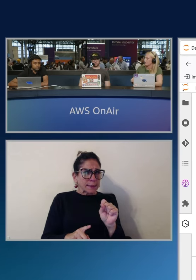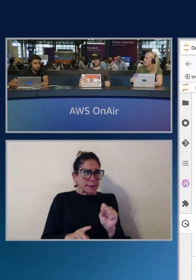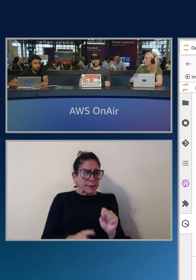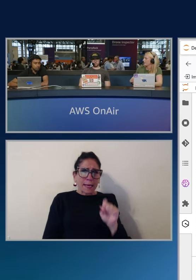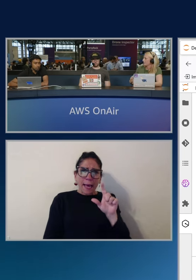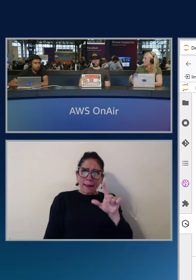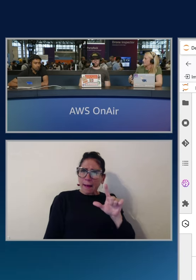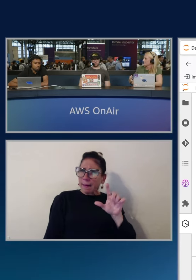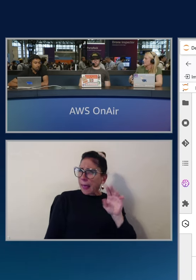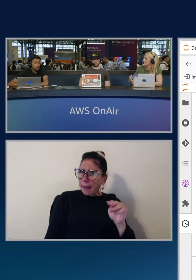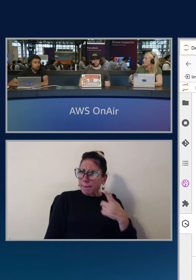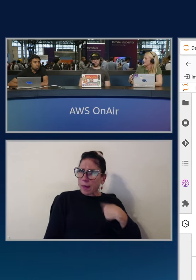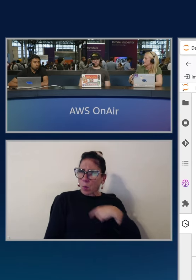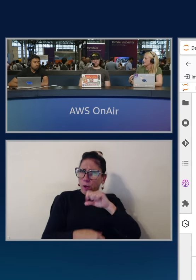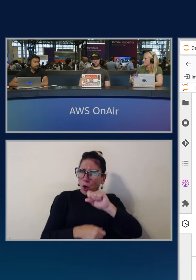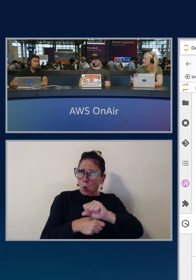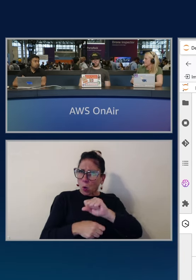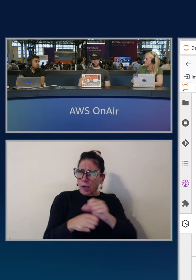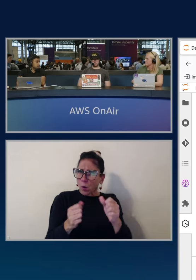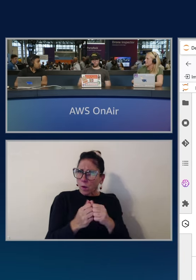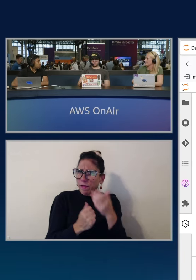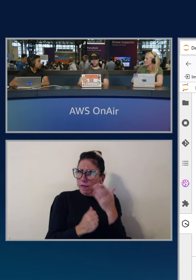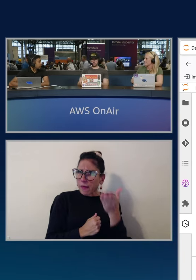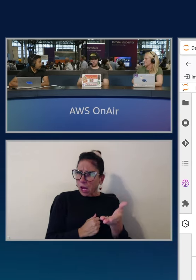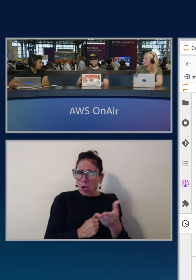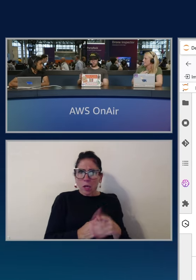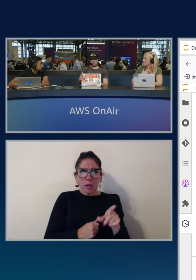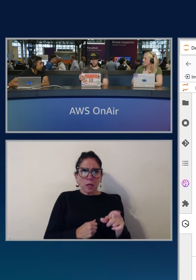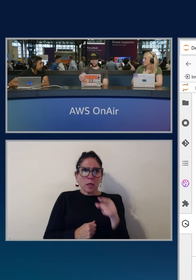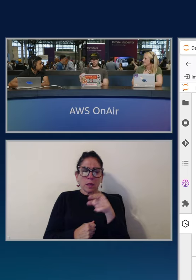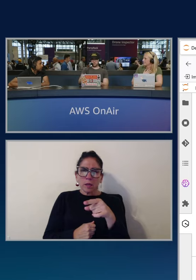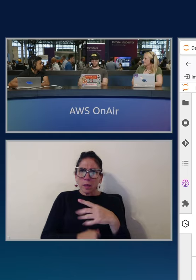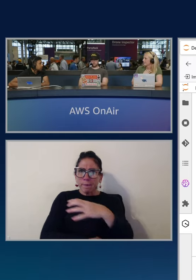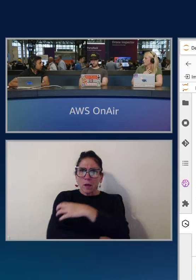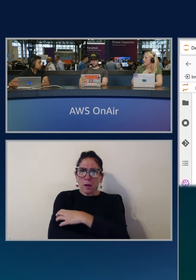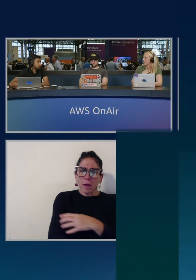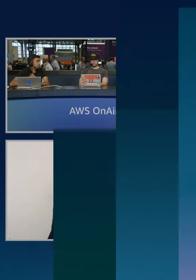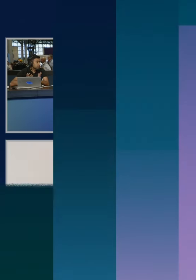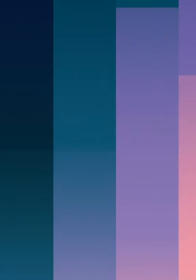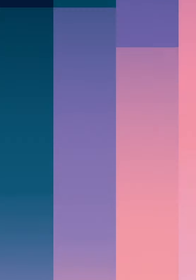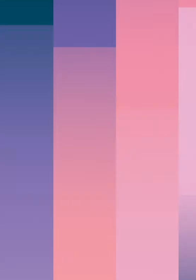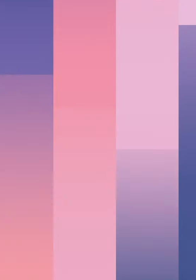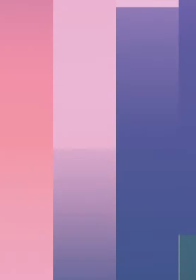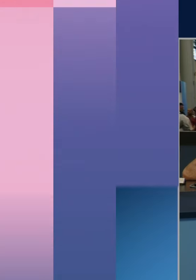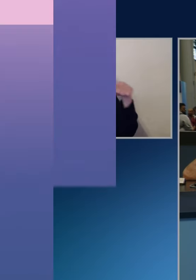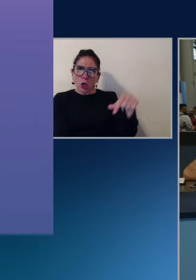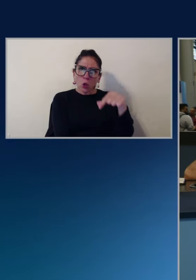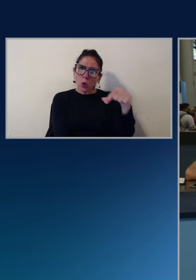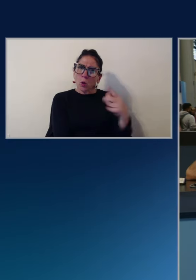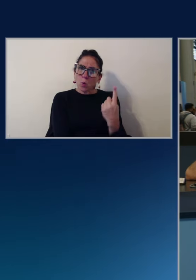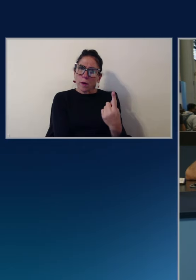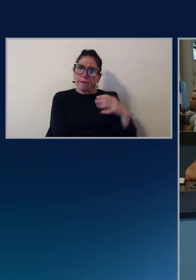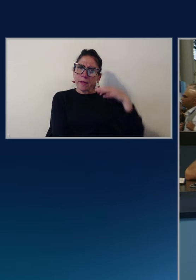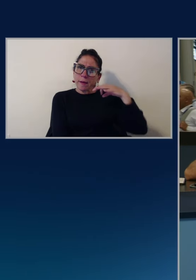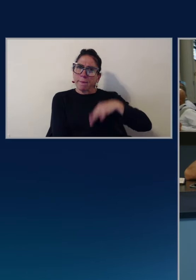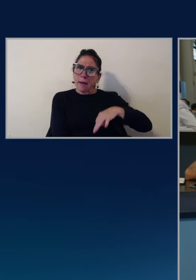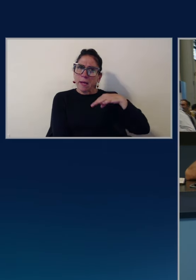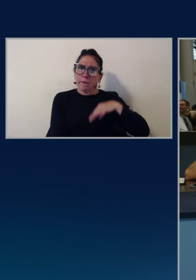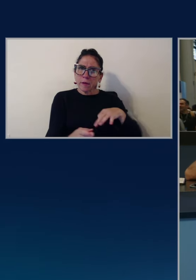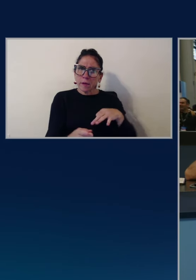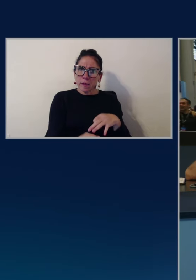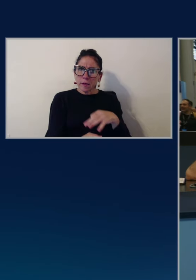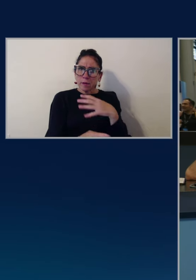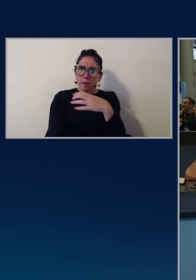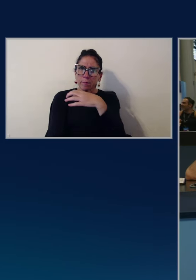we're working with? So this is powered by Amazon Q Developer. So that's one of the benefits that we get. It's powered by the latest